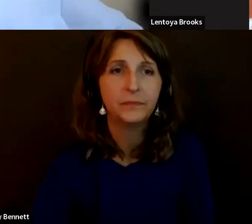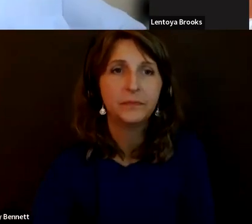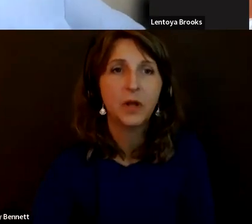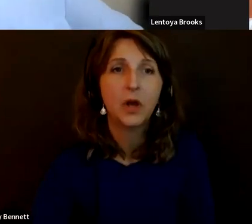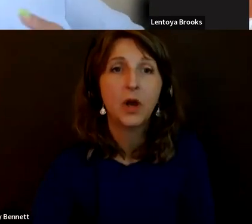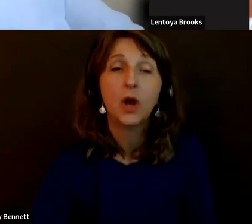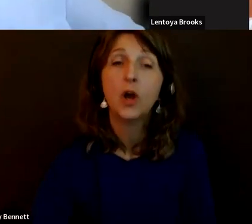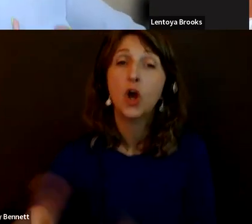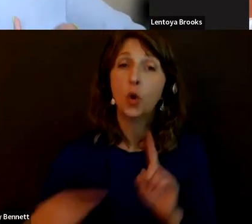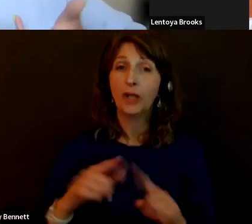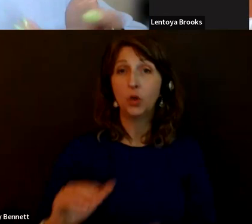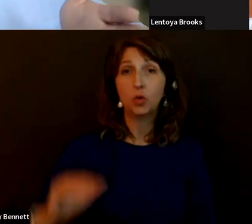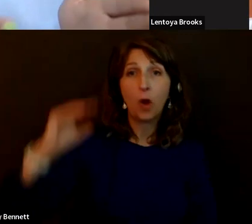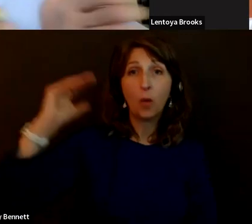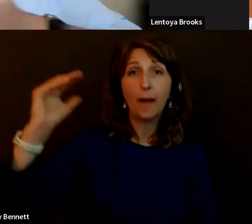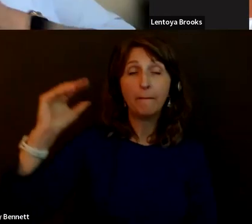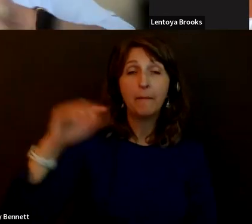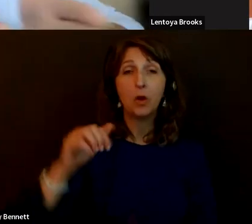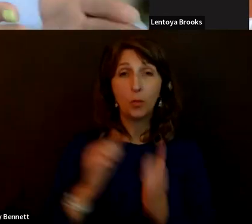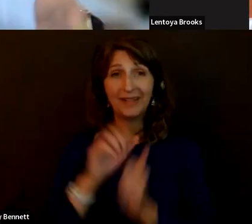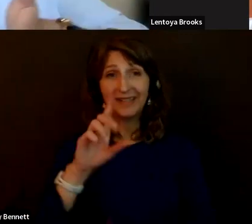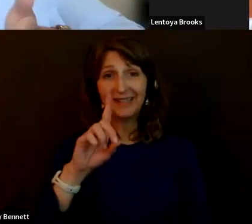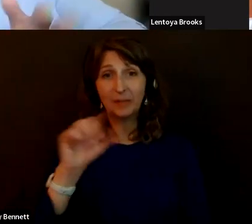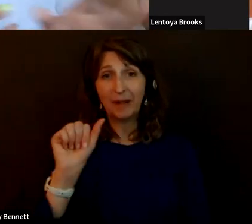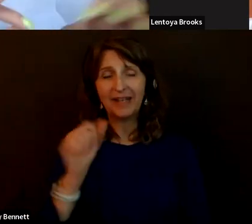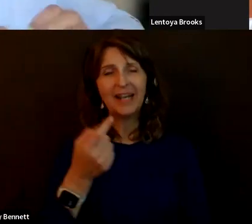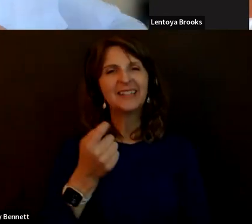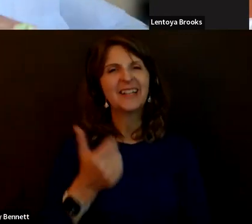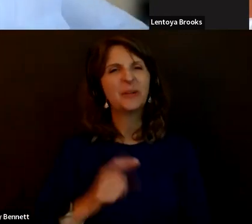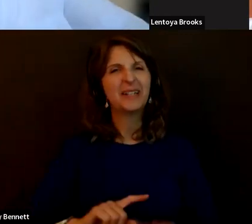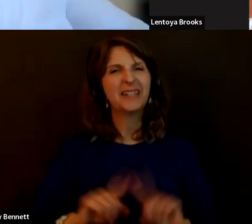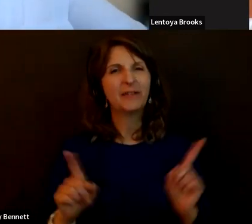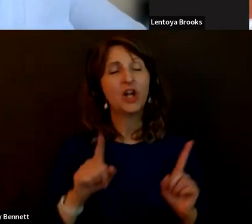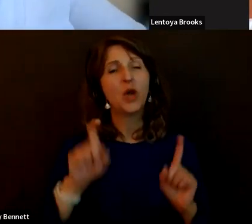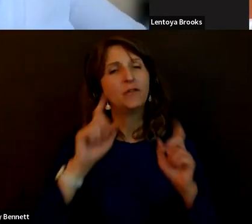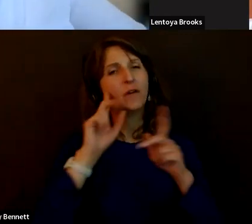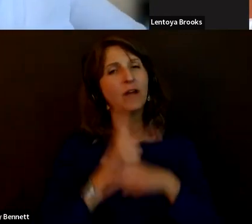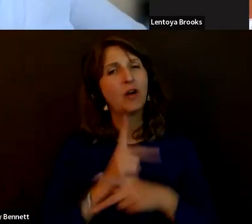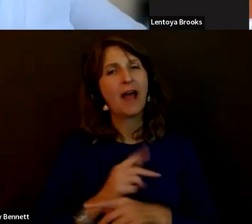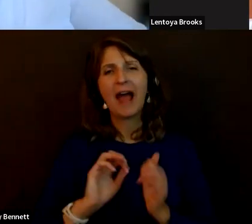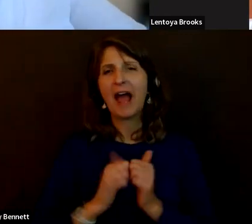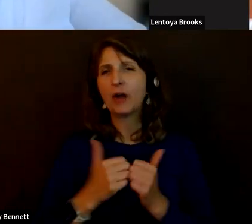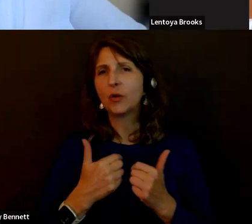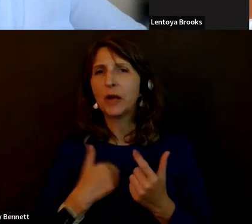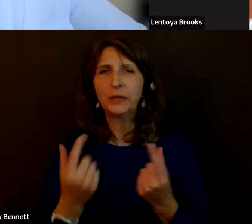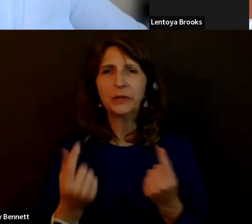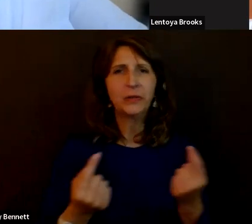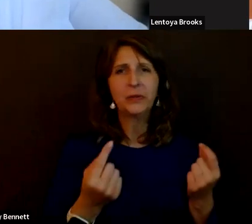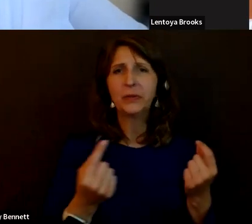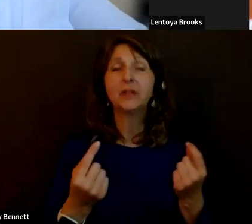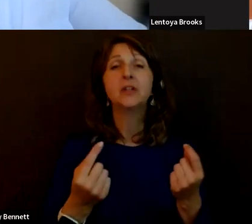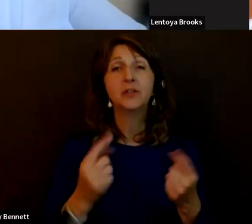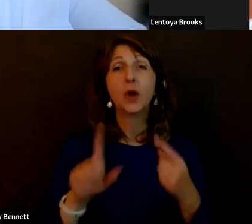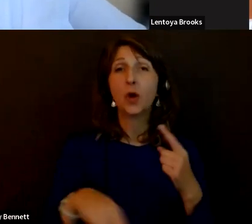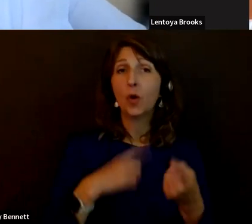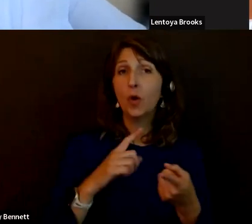different because you have to try to figure out, like, how do I want to move around? How do I want to do this? And so one of the beautiful things is that when you come